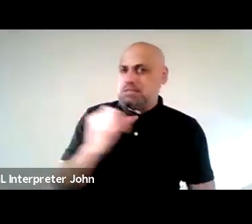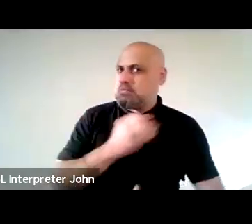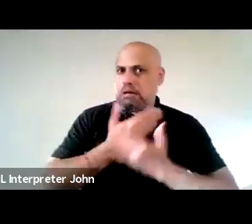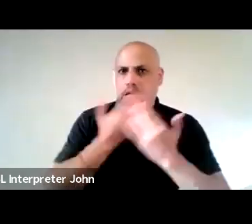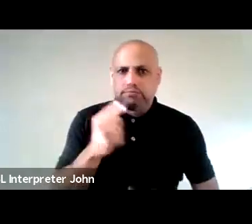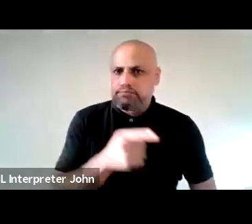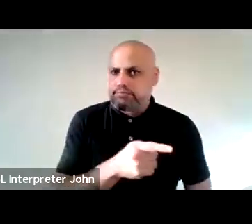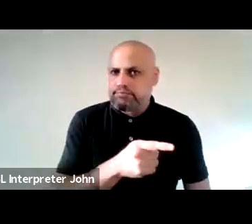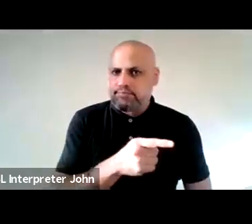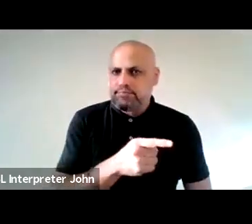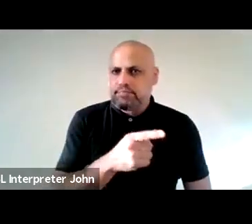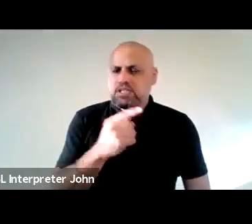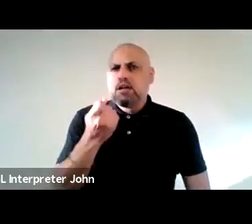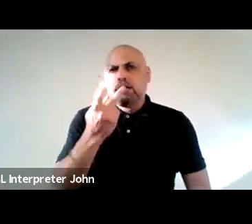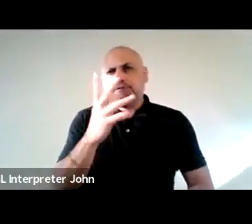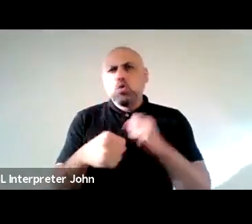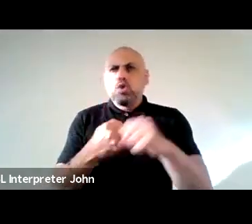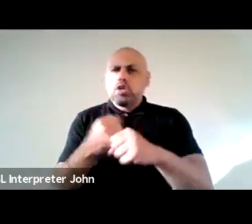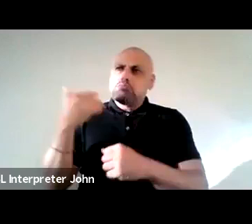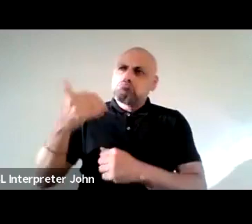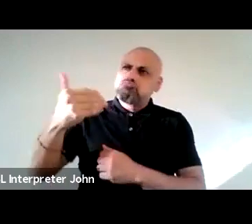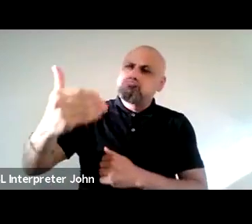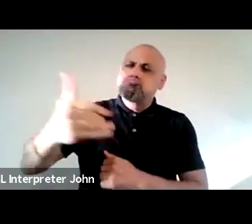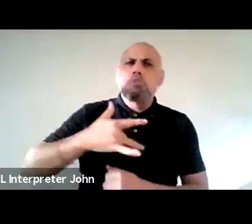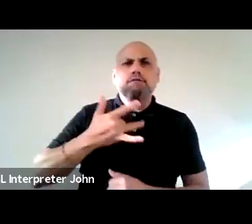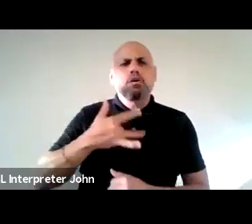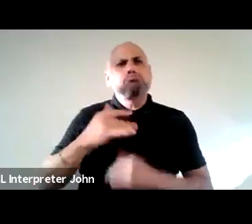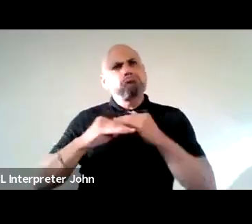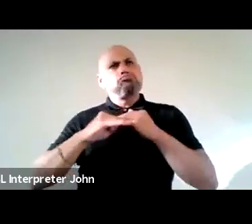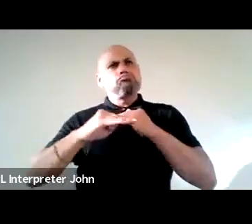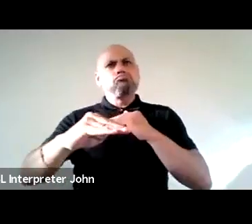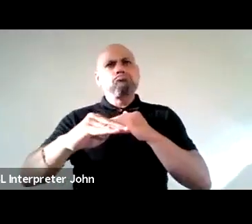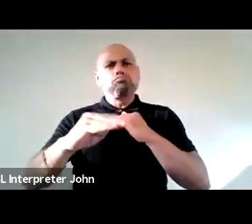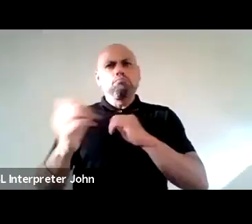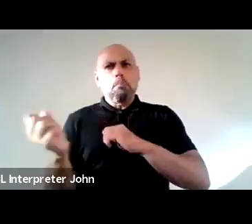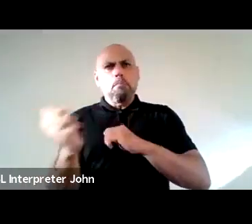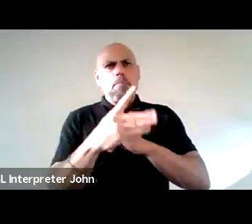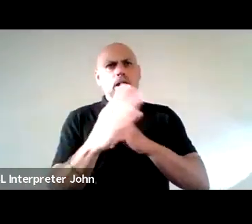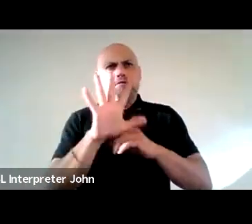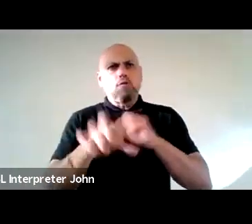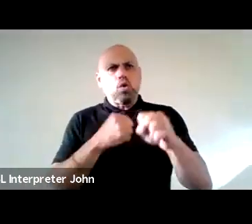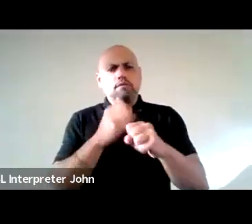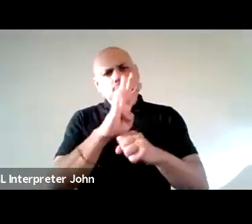A couple of years passed and I felt stable enough to return to a four-year college